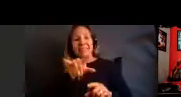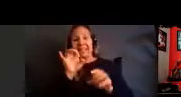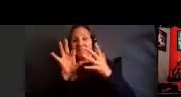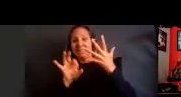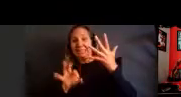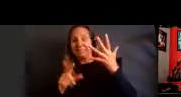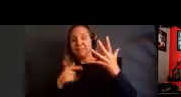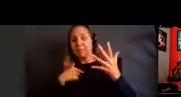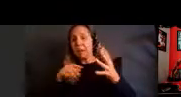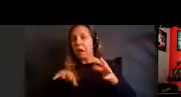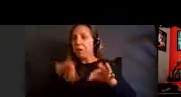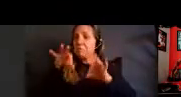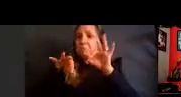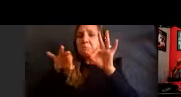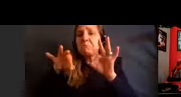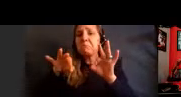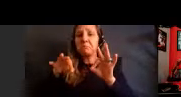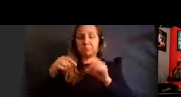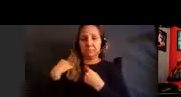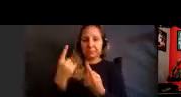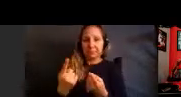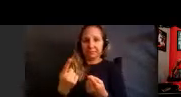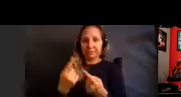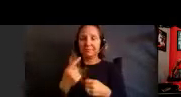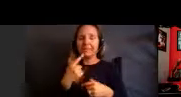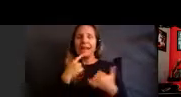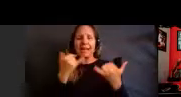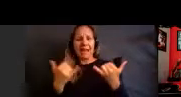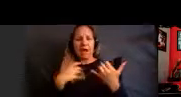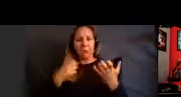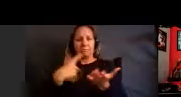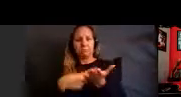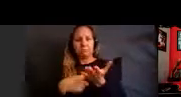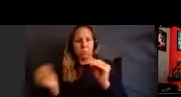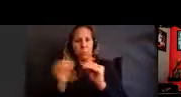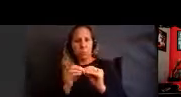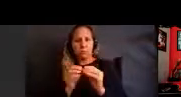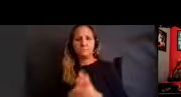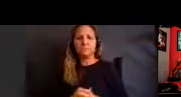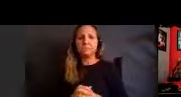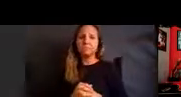easier to do that. So let's take a deeper look at what I'm going to cover today.